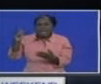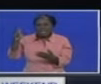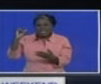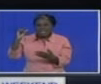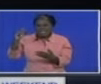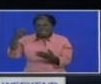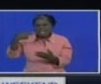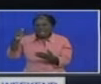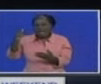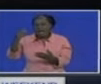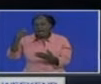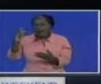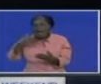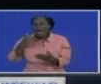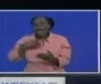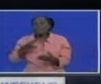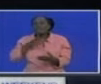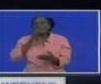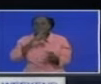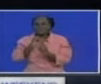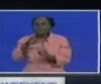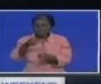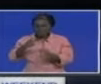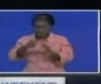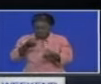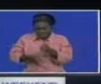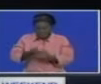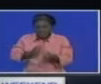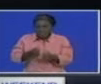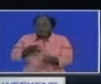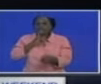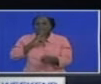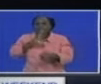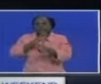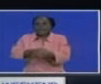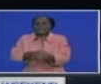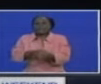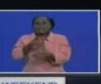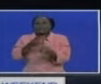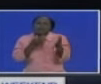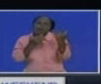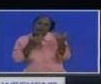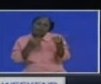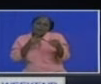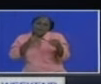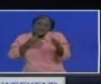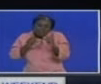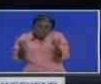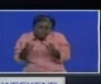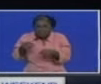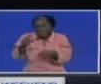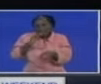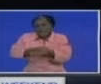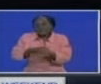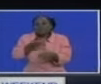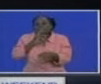water. The residents resorted to digging shallow wells to meet some of their water needs and are hopeful that their taps will run again soon. But what